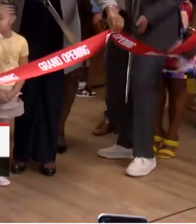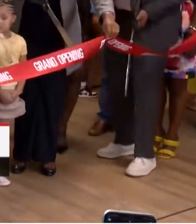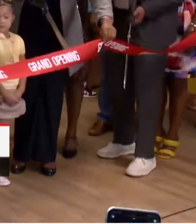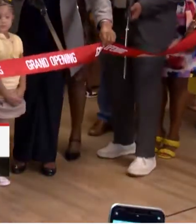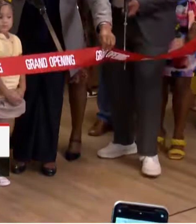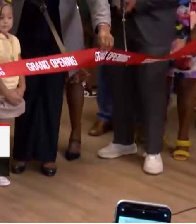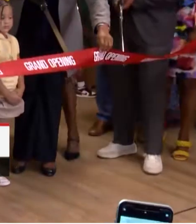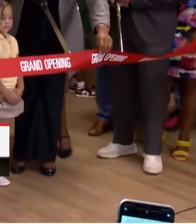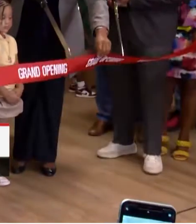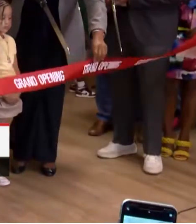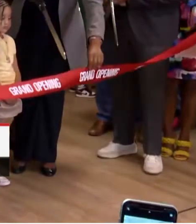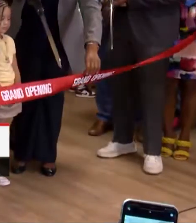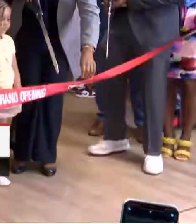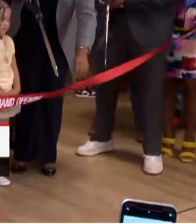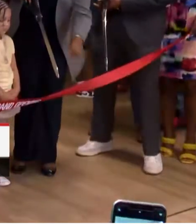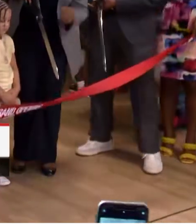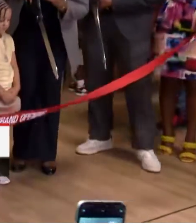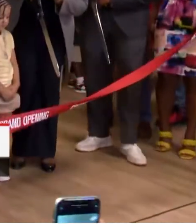Dave, I'm good.